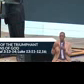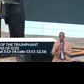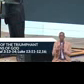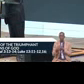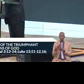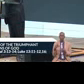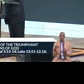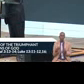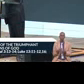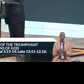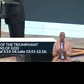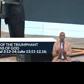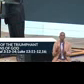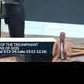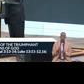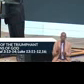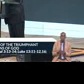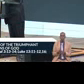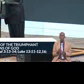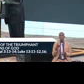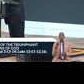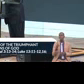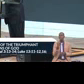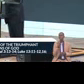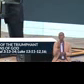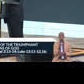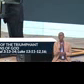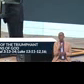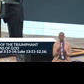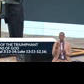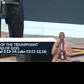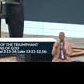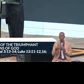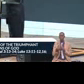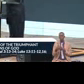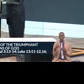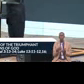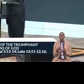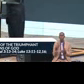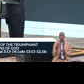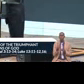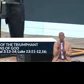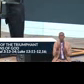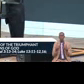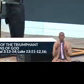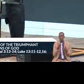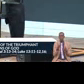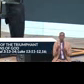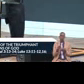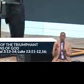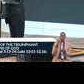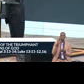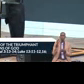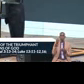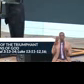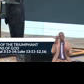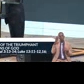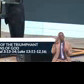spirit behind that. Impotence. There's a spirit behind that. Which had a spirit of infirmity.